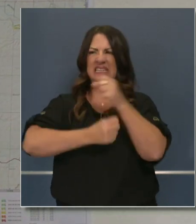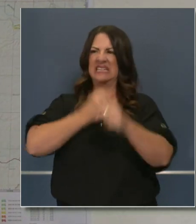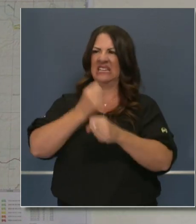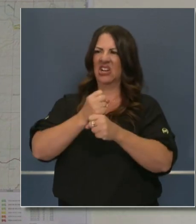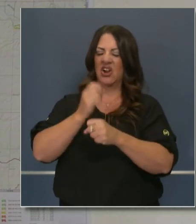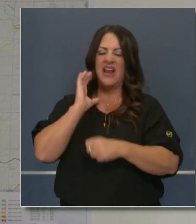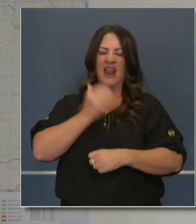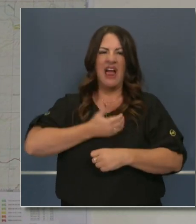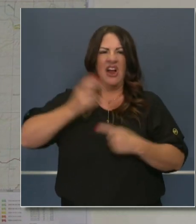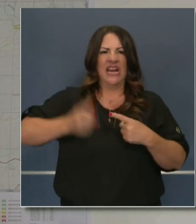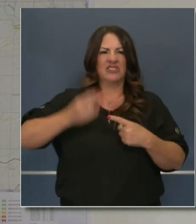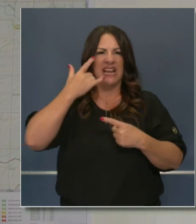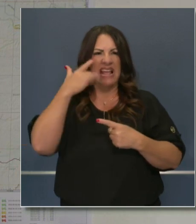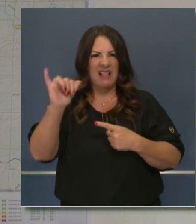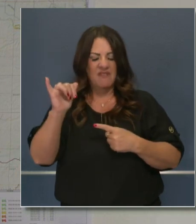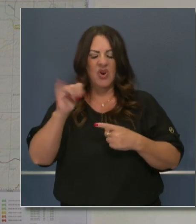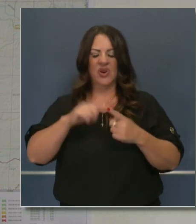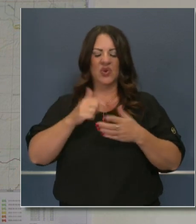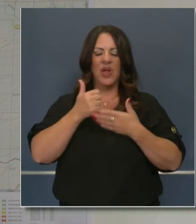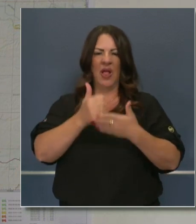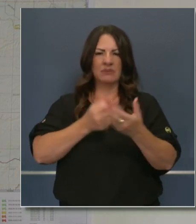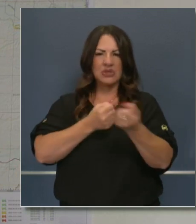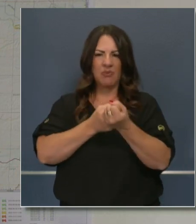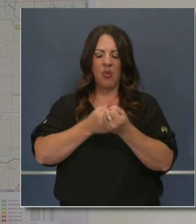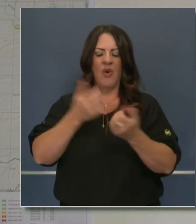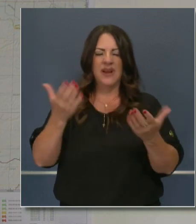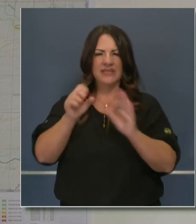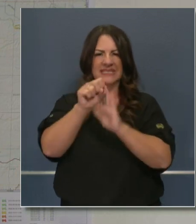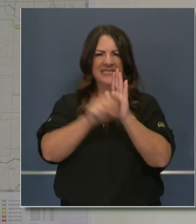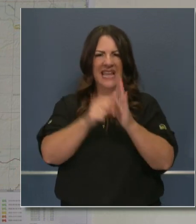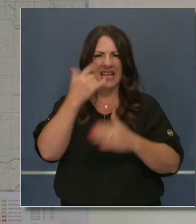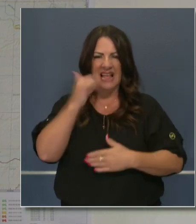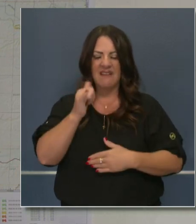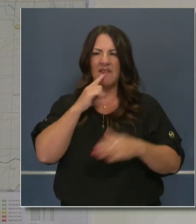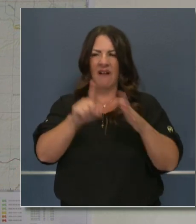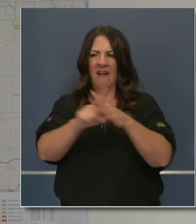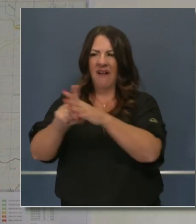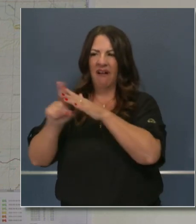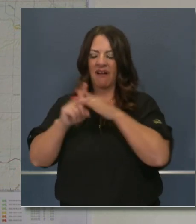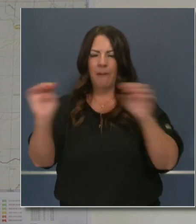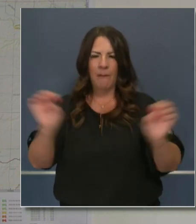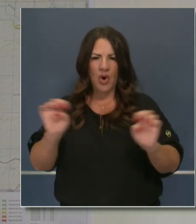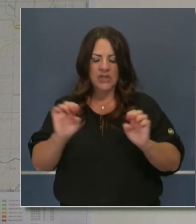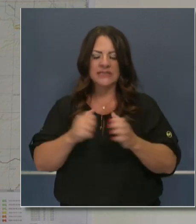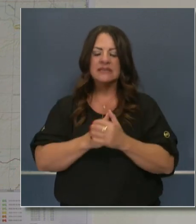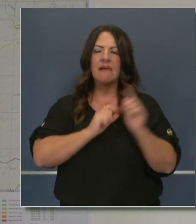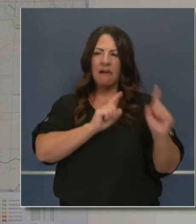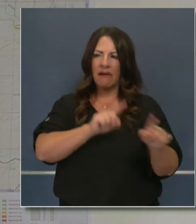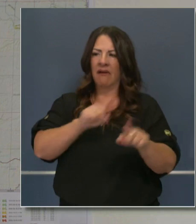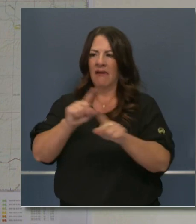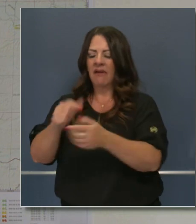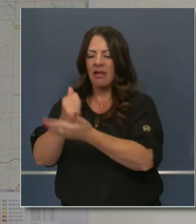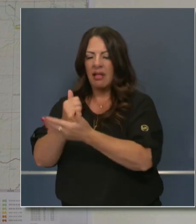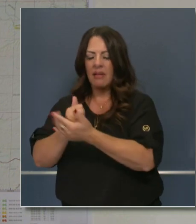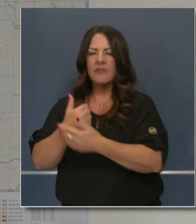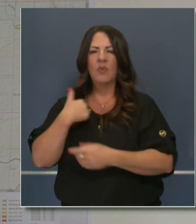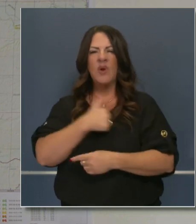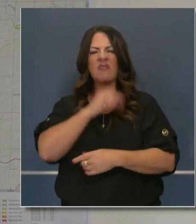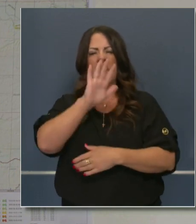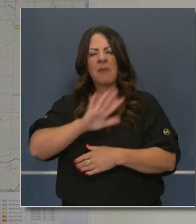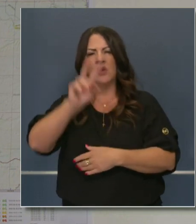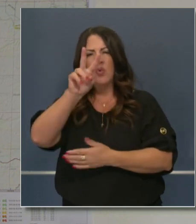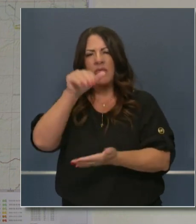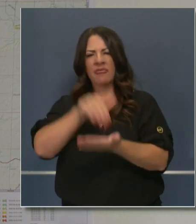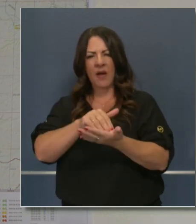Guard domestically, with all of the emergencies that we were responding to. We currently have about 2,000 soldiers and